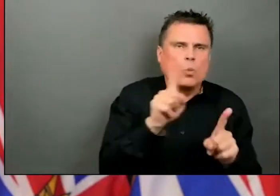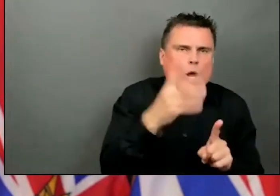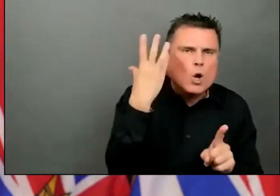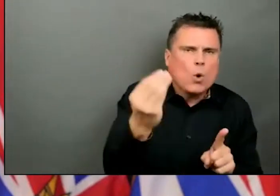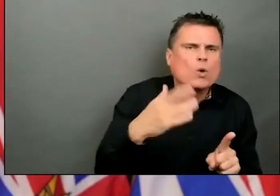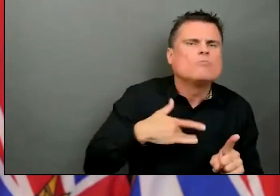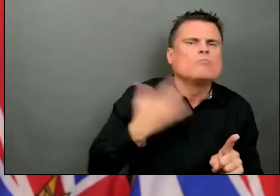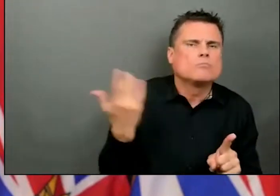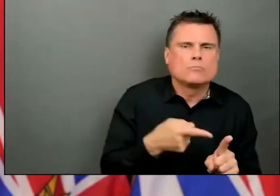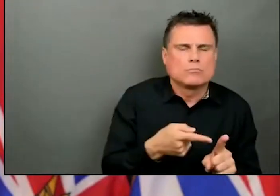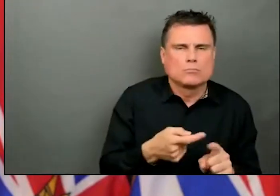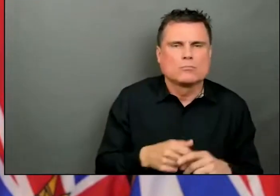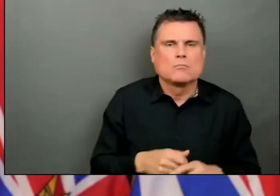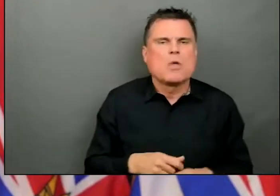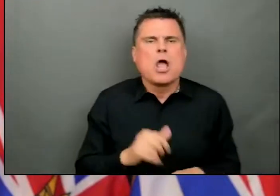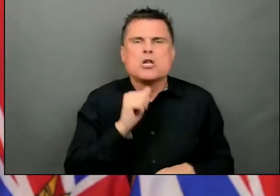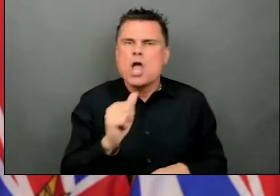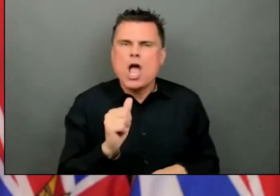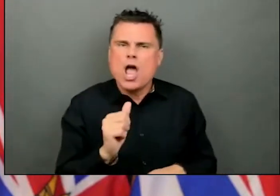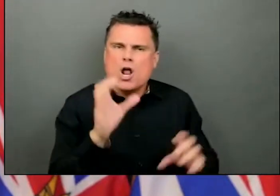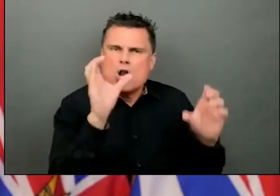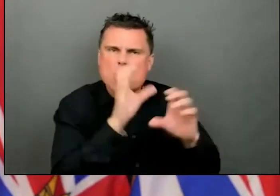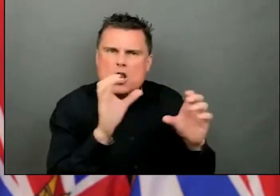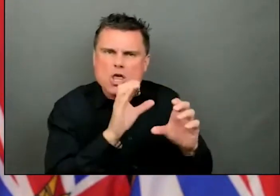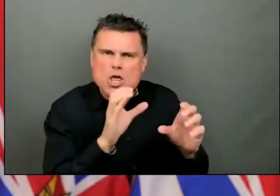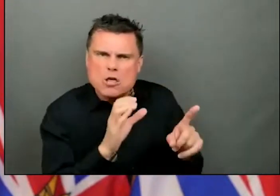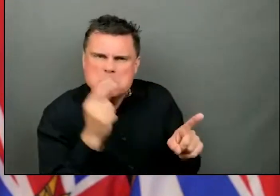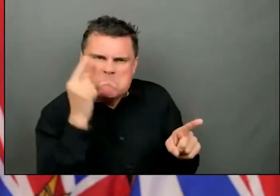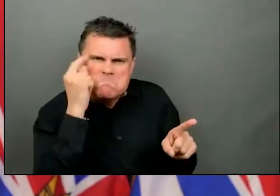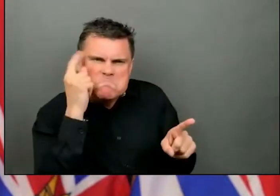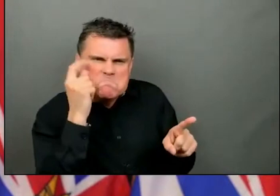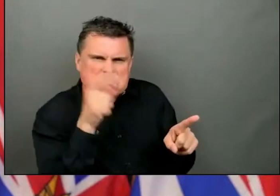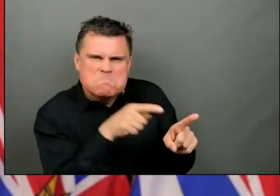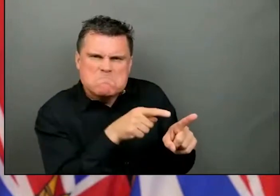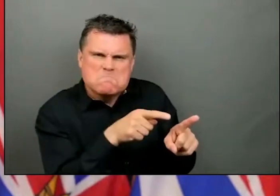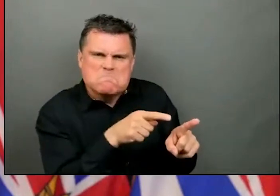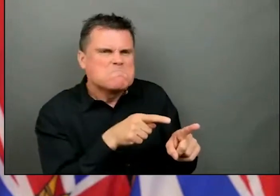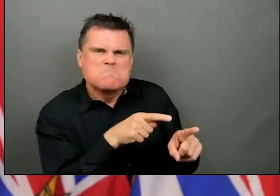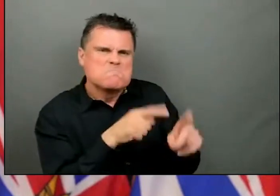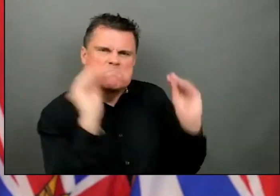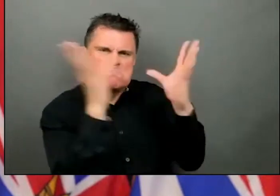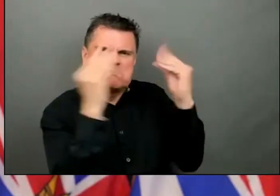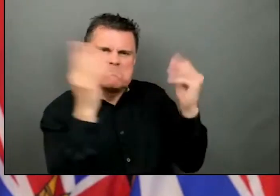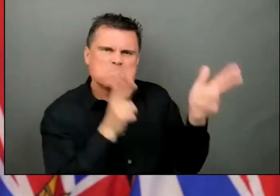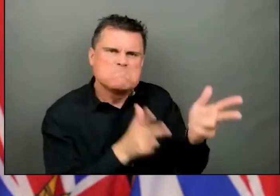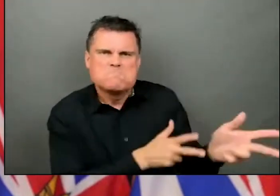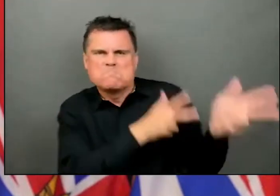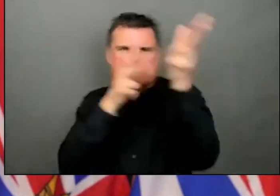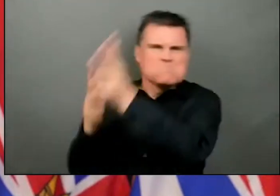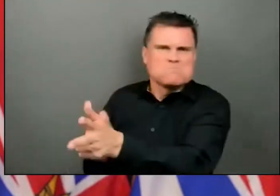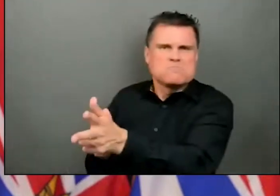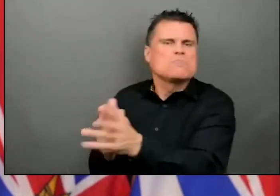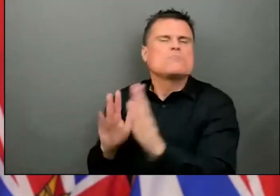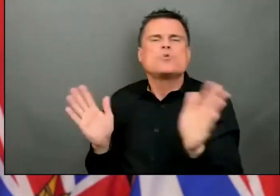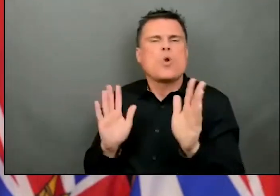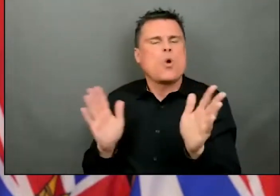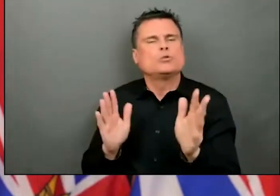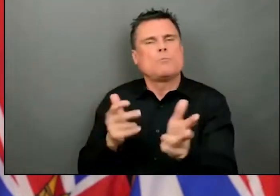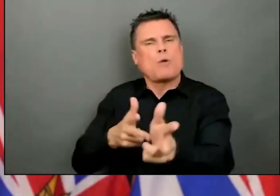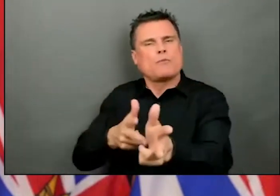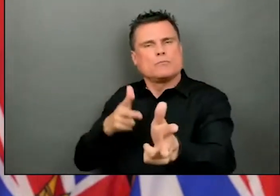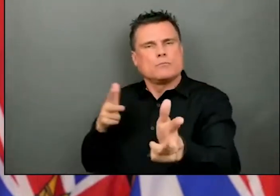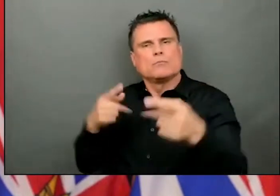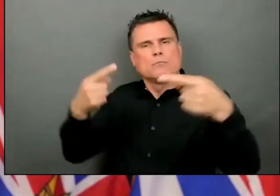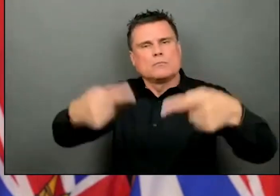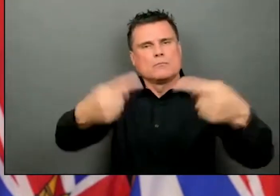and it will be done in a way that includes everyone at a particular place at a particular time, and there will be consequences if you are outside of